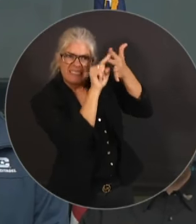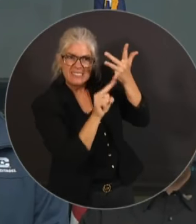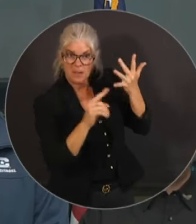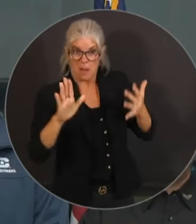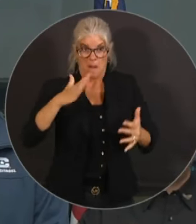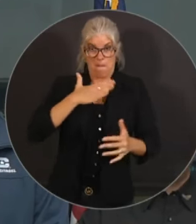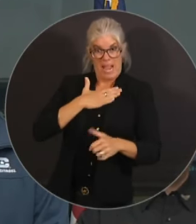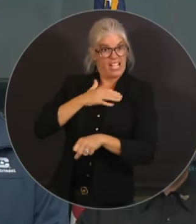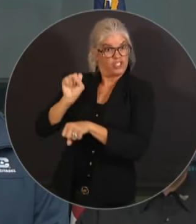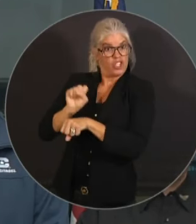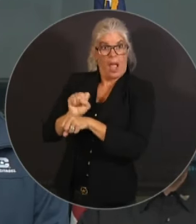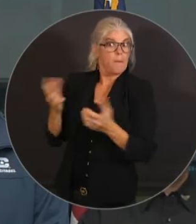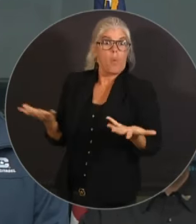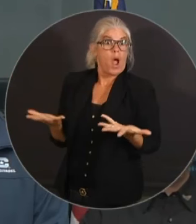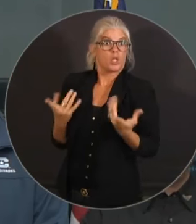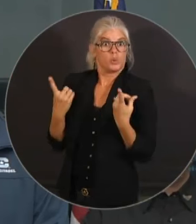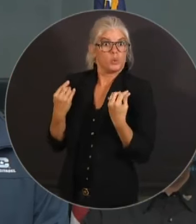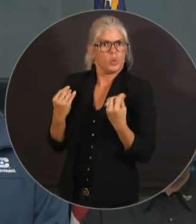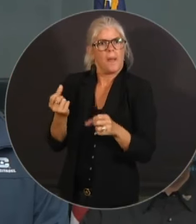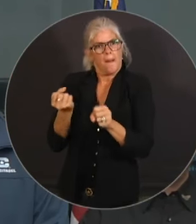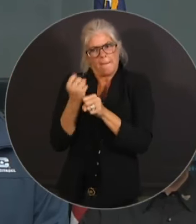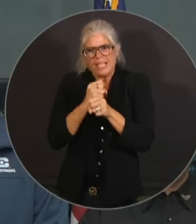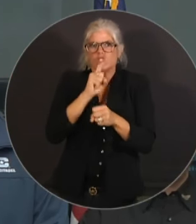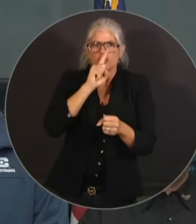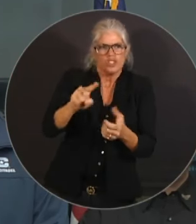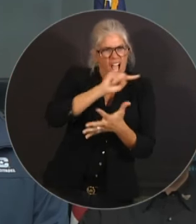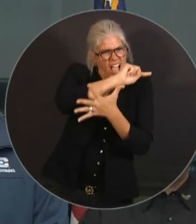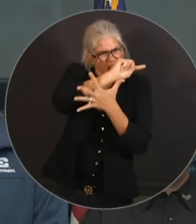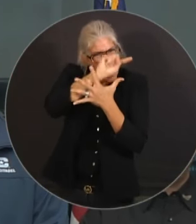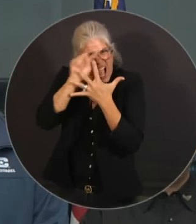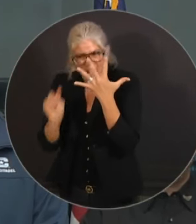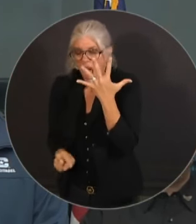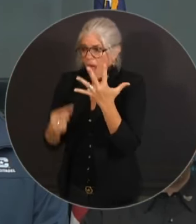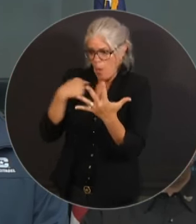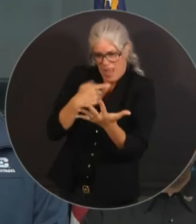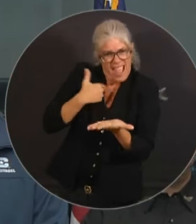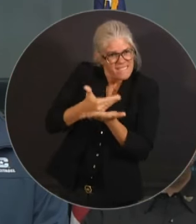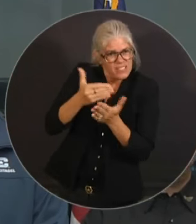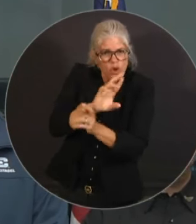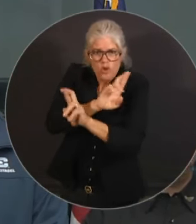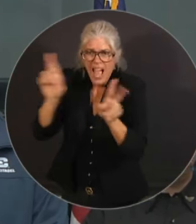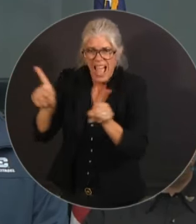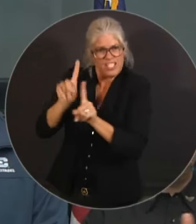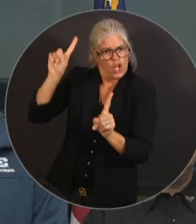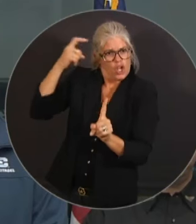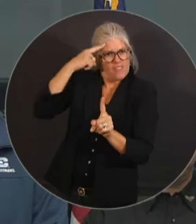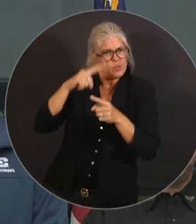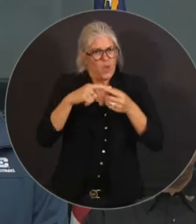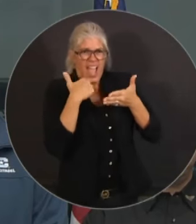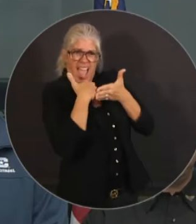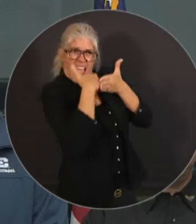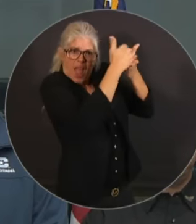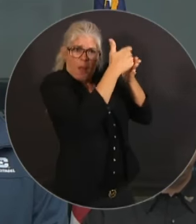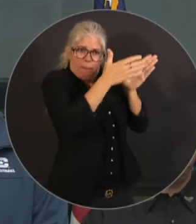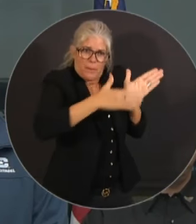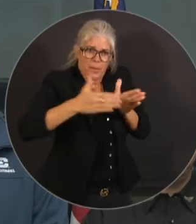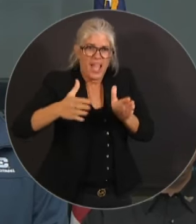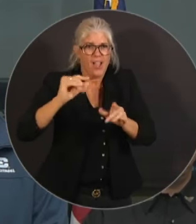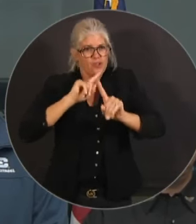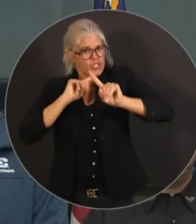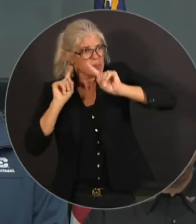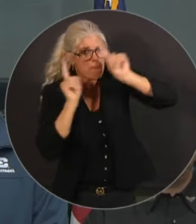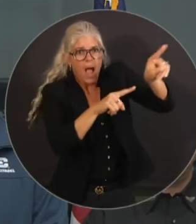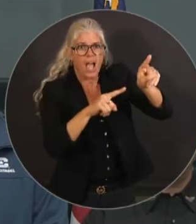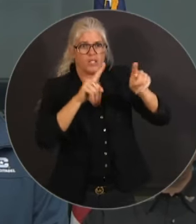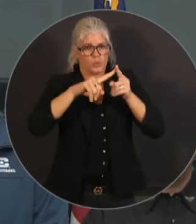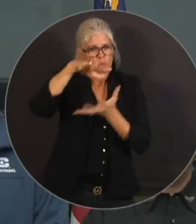is to use all the levers available to me as governor to be able to help prepare and respond to this storm.